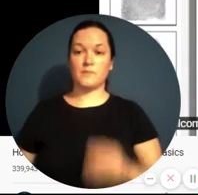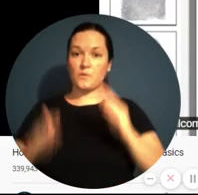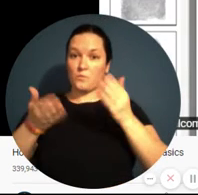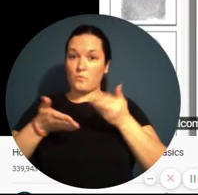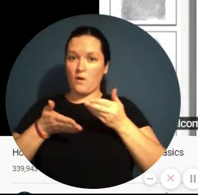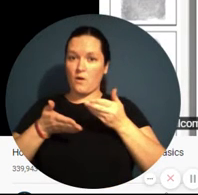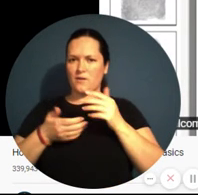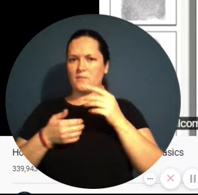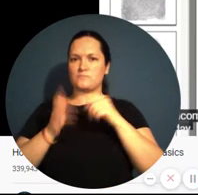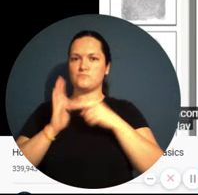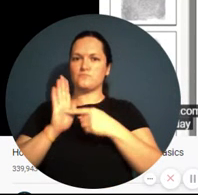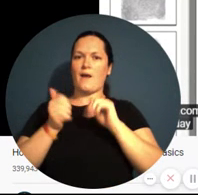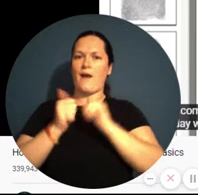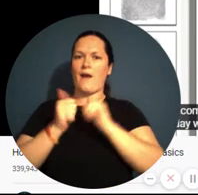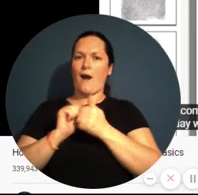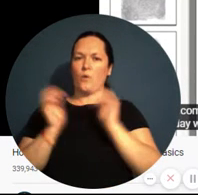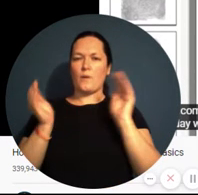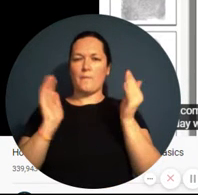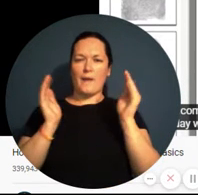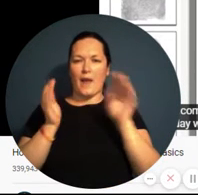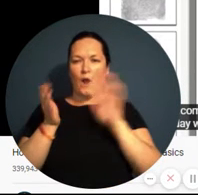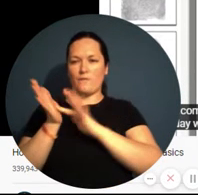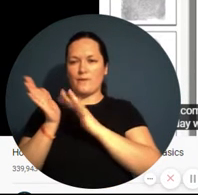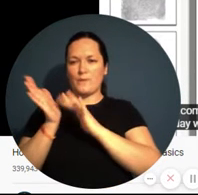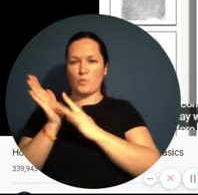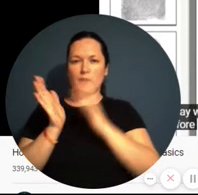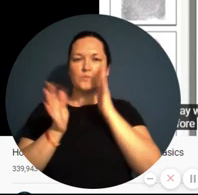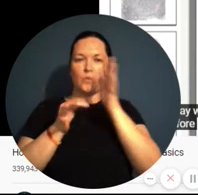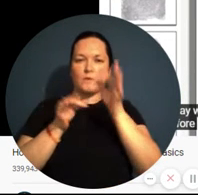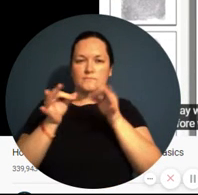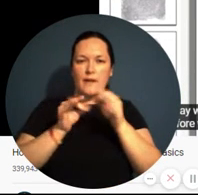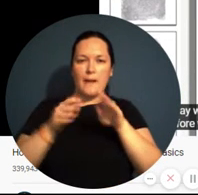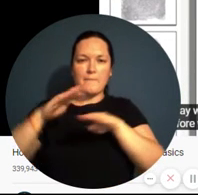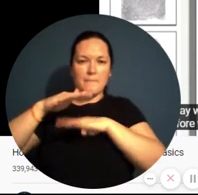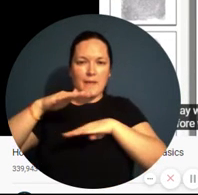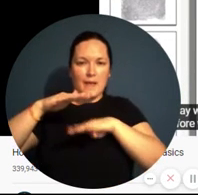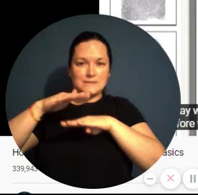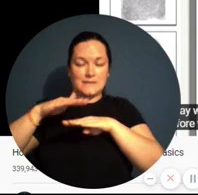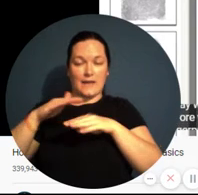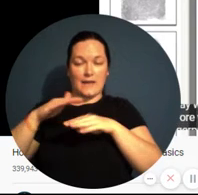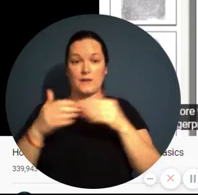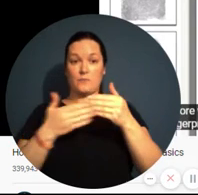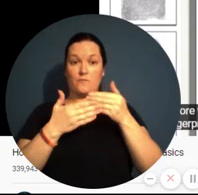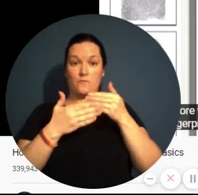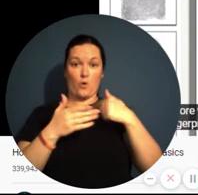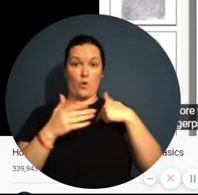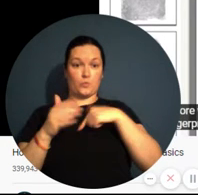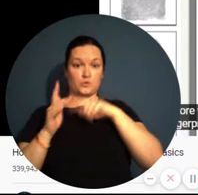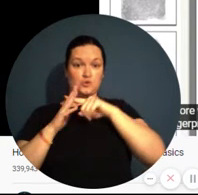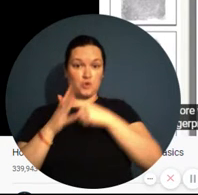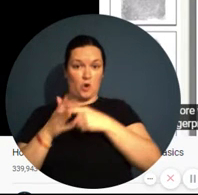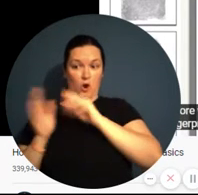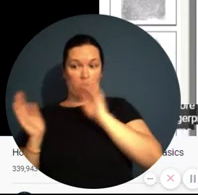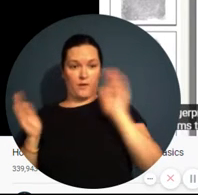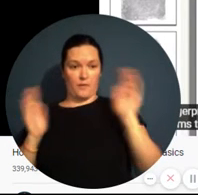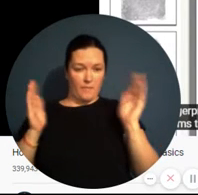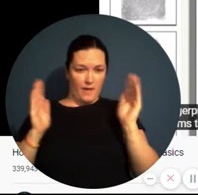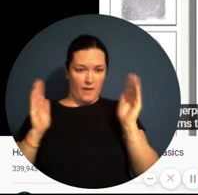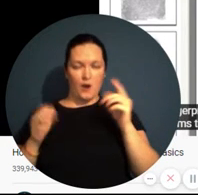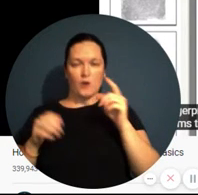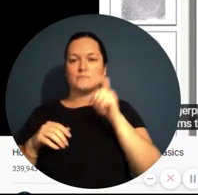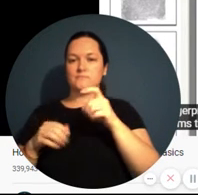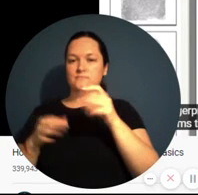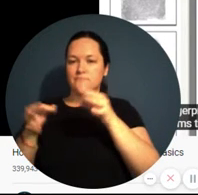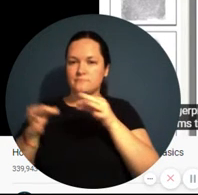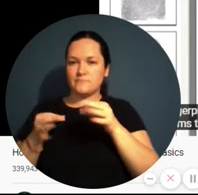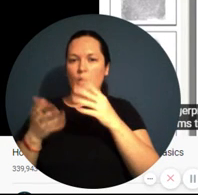look at how to compare fingerprints. Today we're going to go over the basics. Before we get into comparing fingerprints, we need to define a few terms.